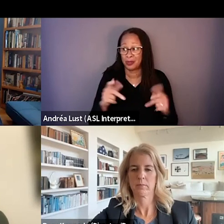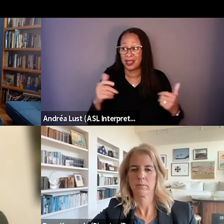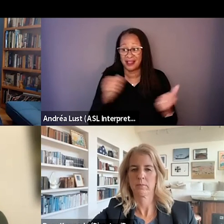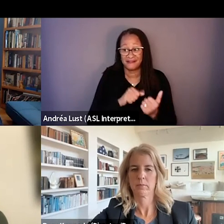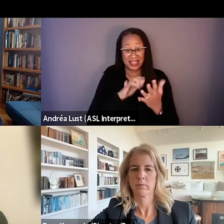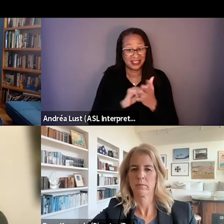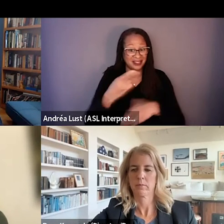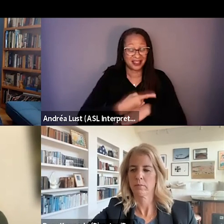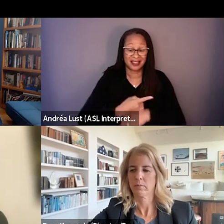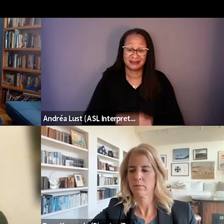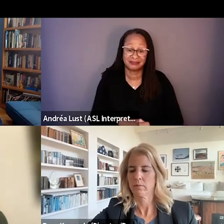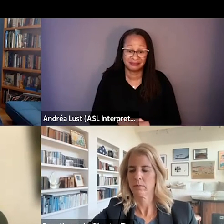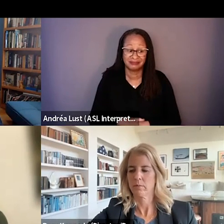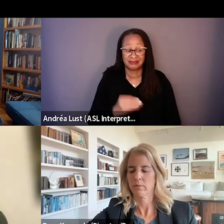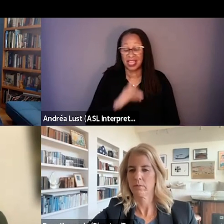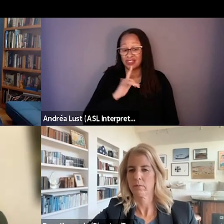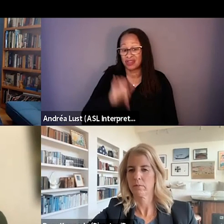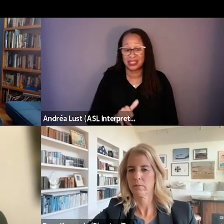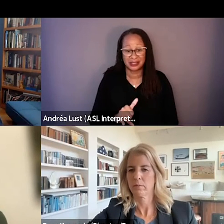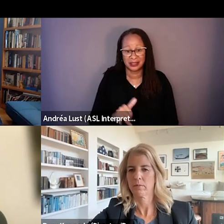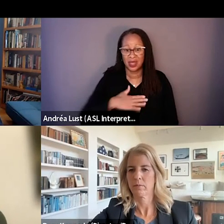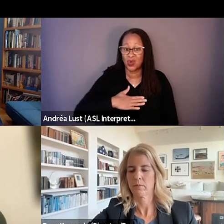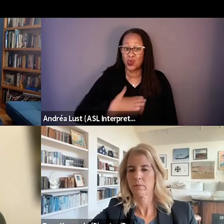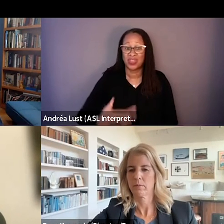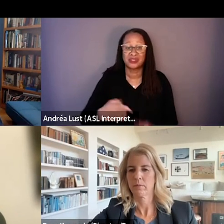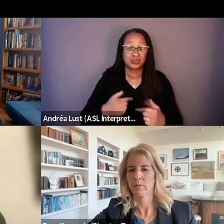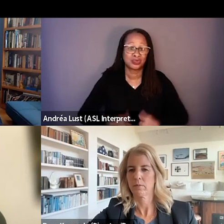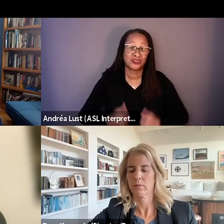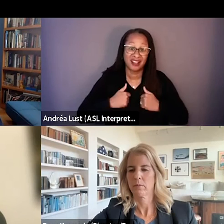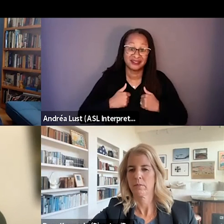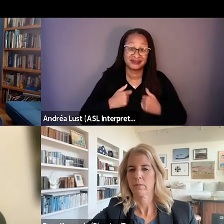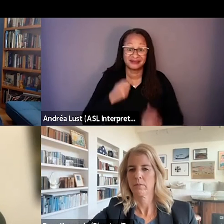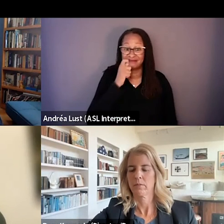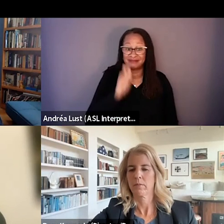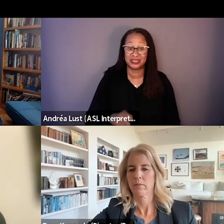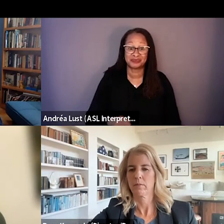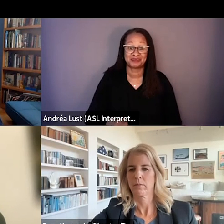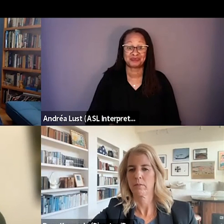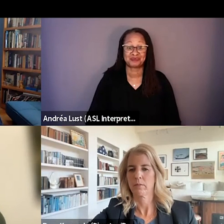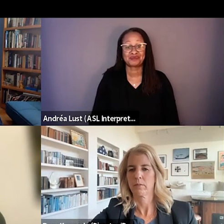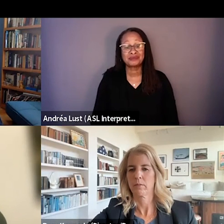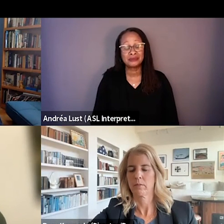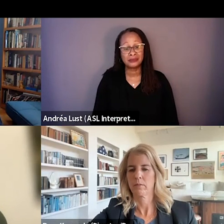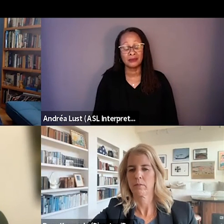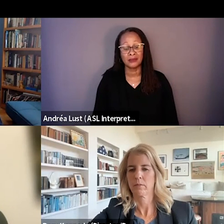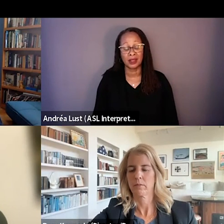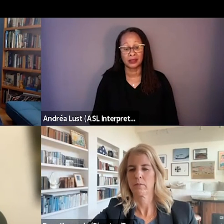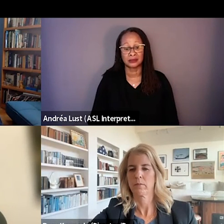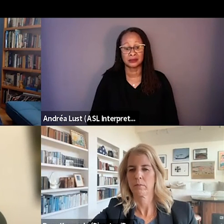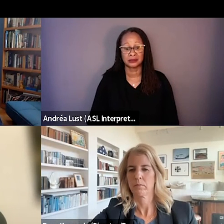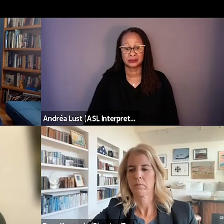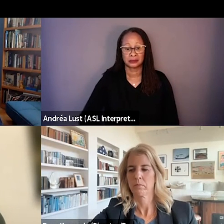that day and really the will to survive. Mm-hmm. And I think, you know, when I think